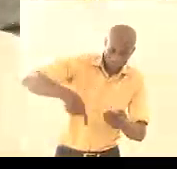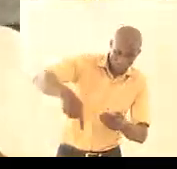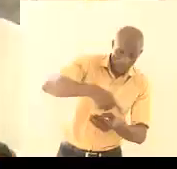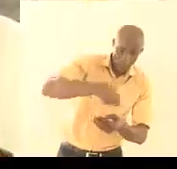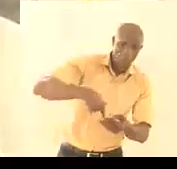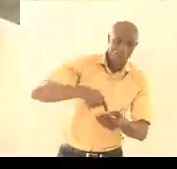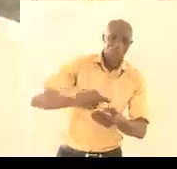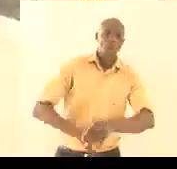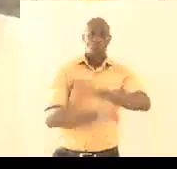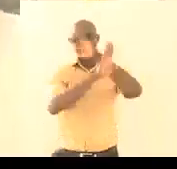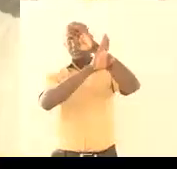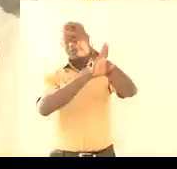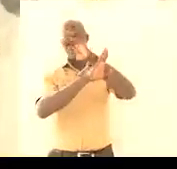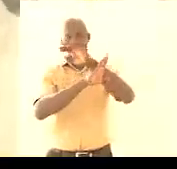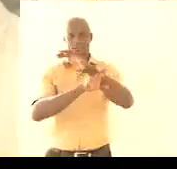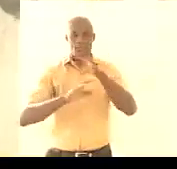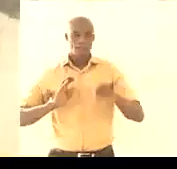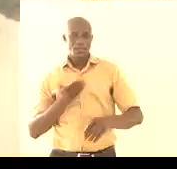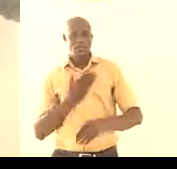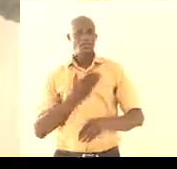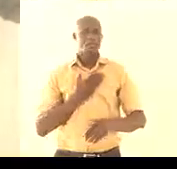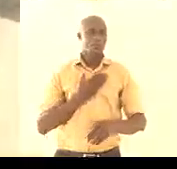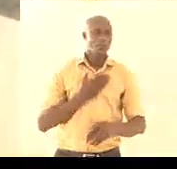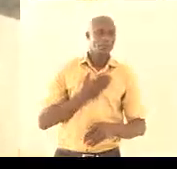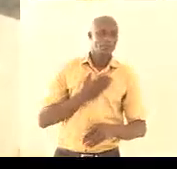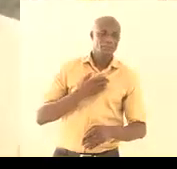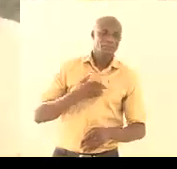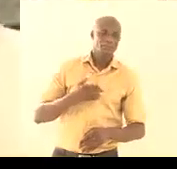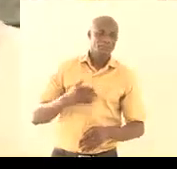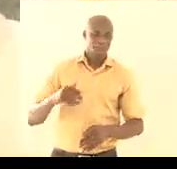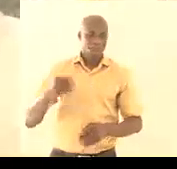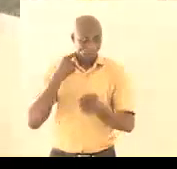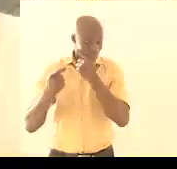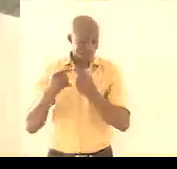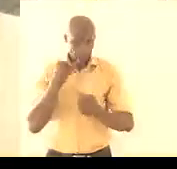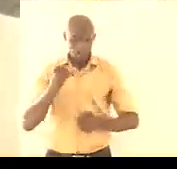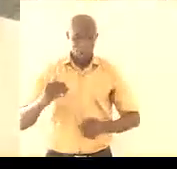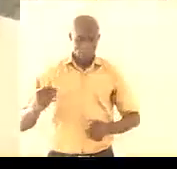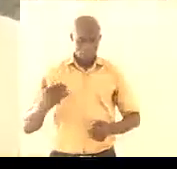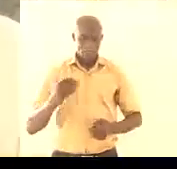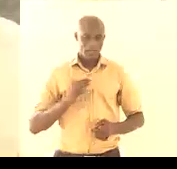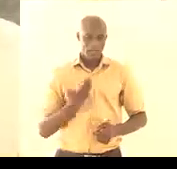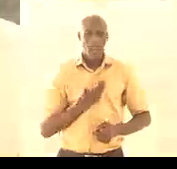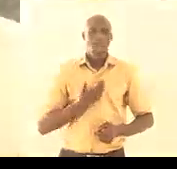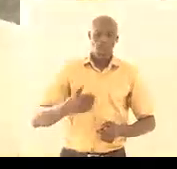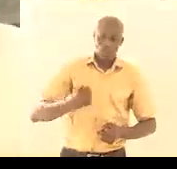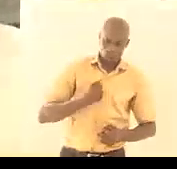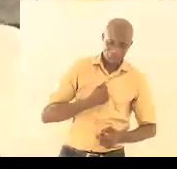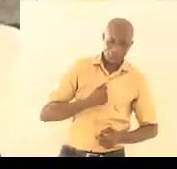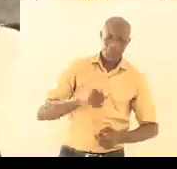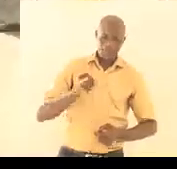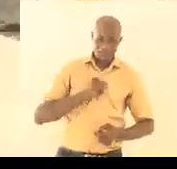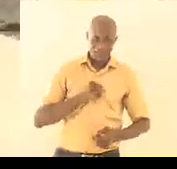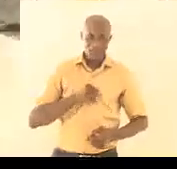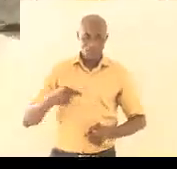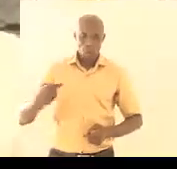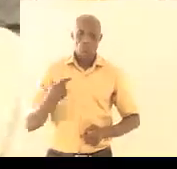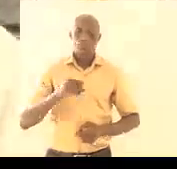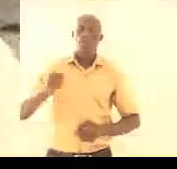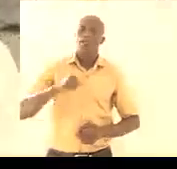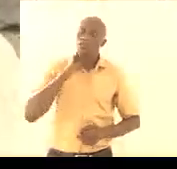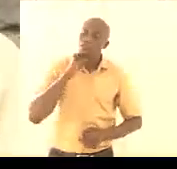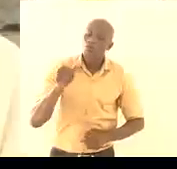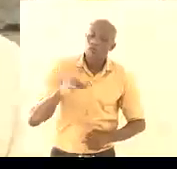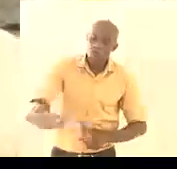in, barricaded, and our concerns are all about me and about myself and about I, we can't